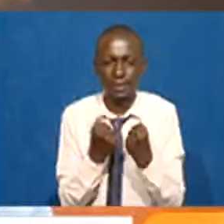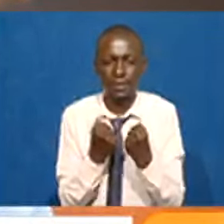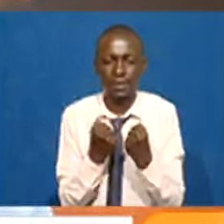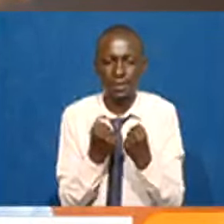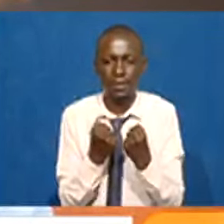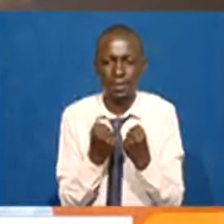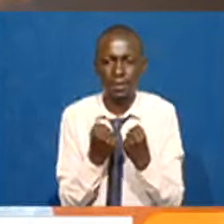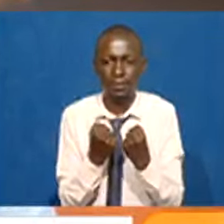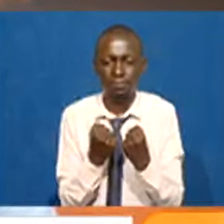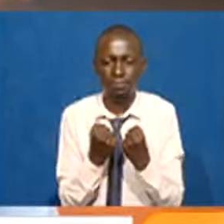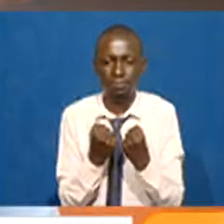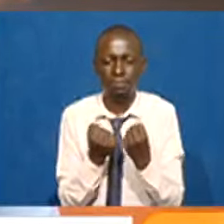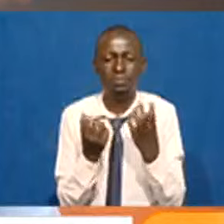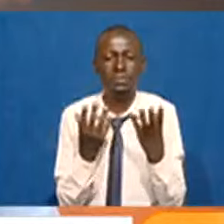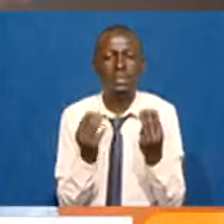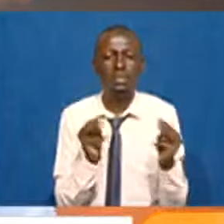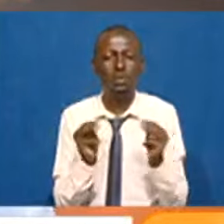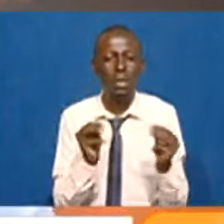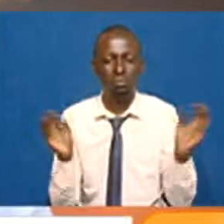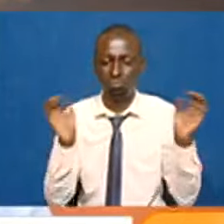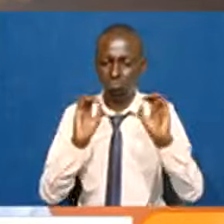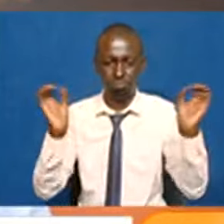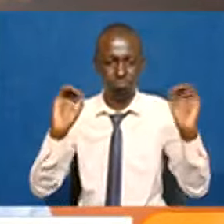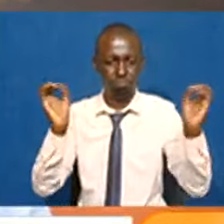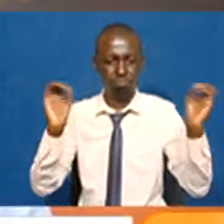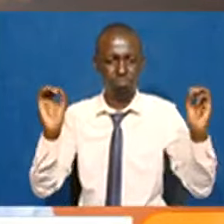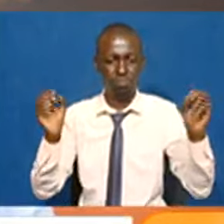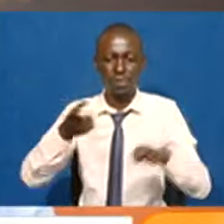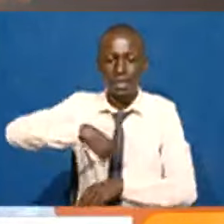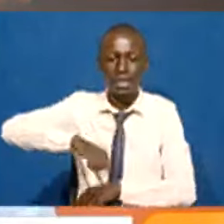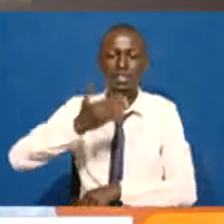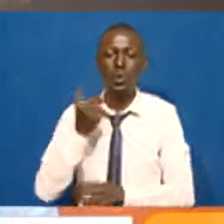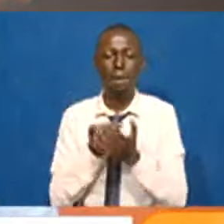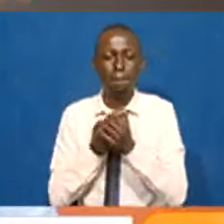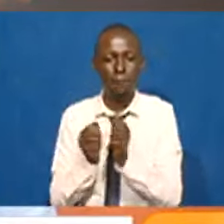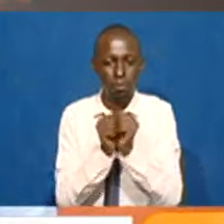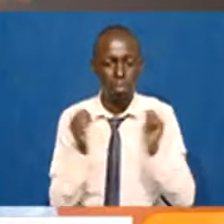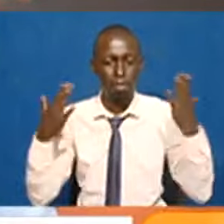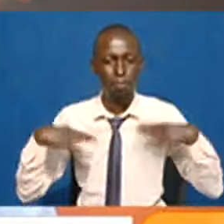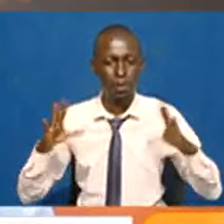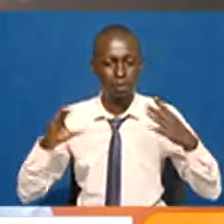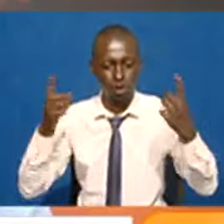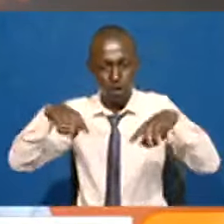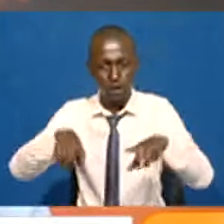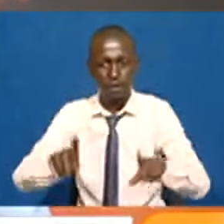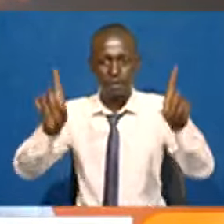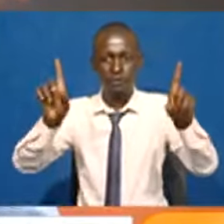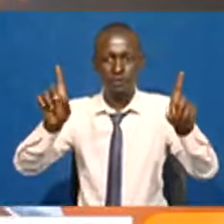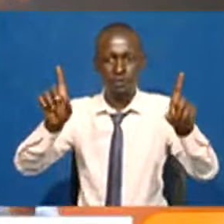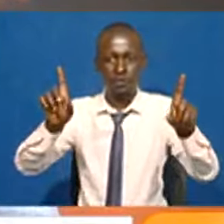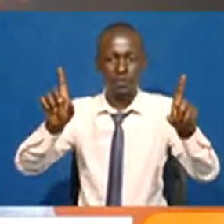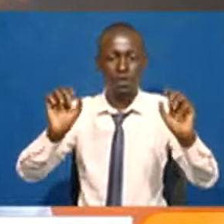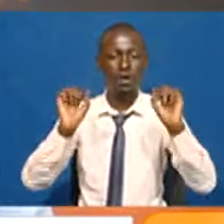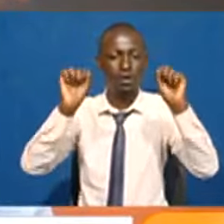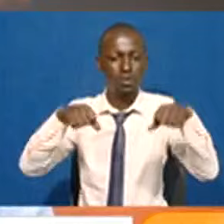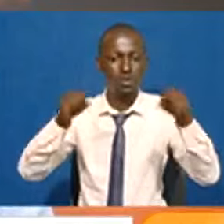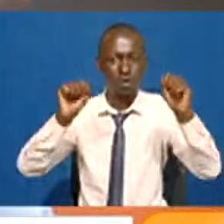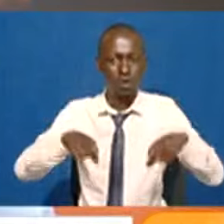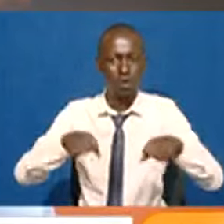it's not easy to manage. Mm-hmm. Yeah, and we want to partner with people who are able to